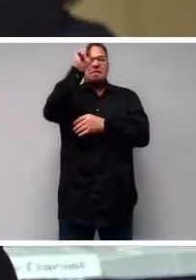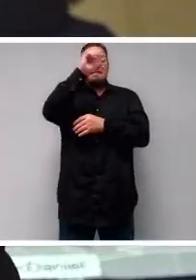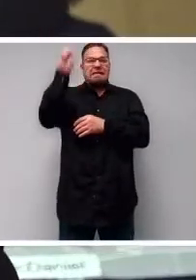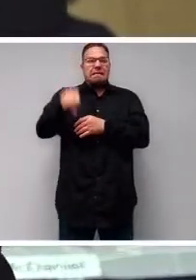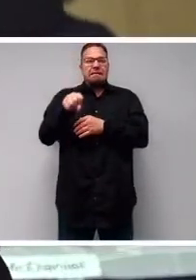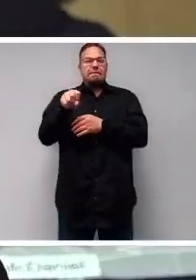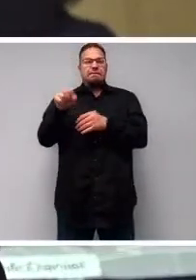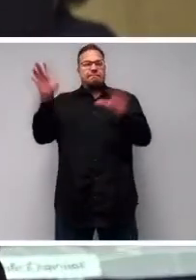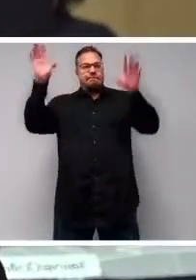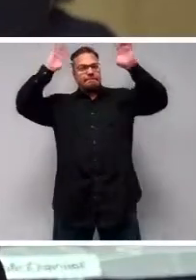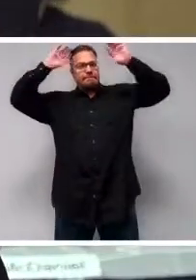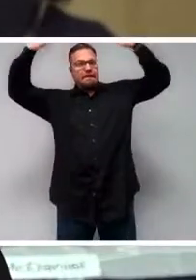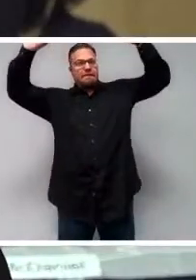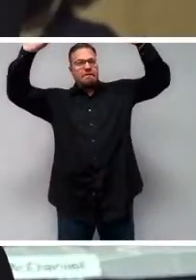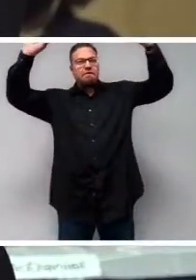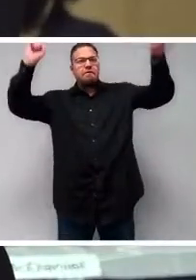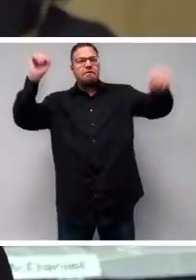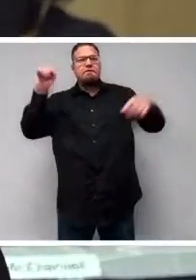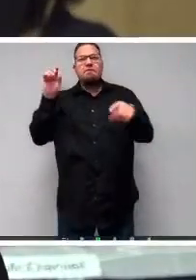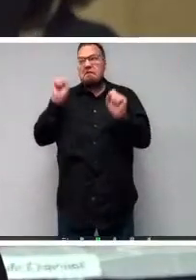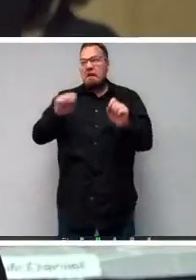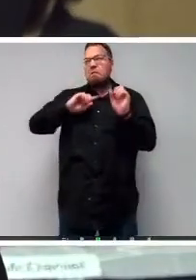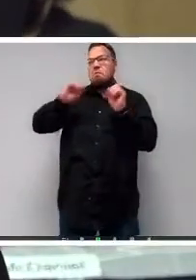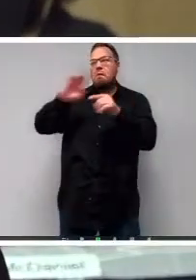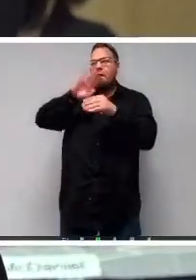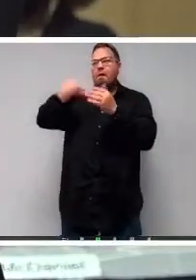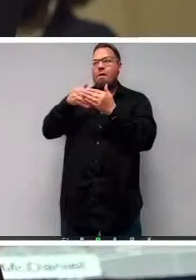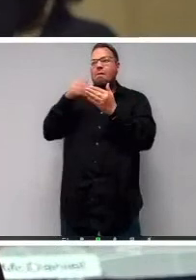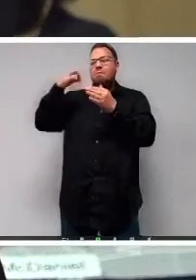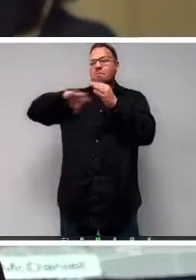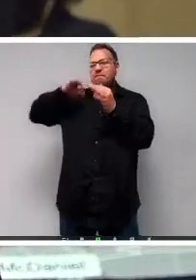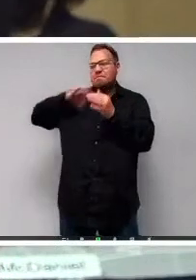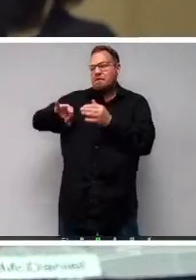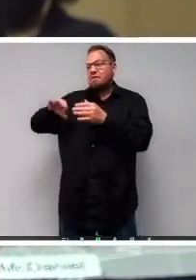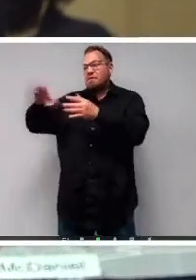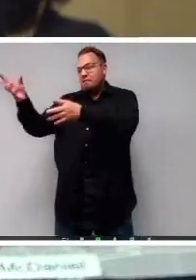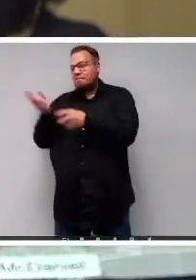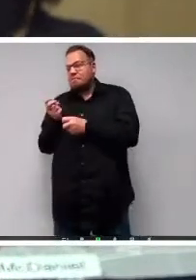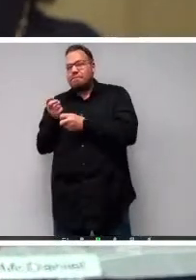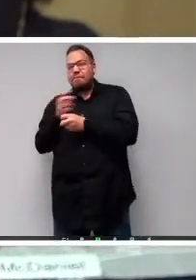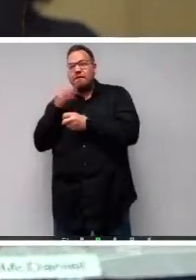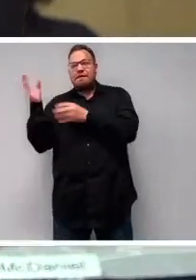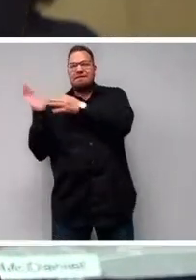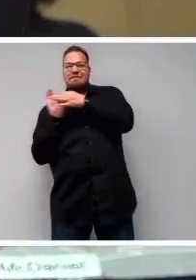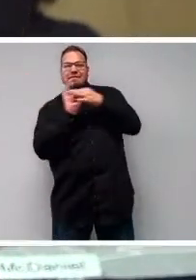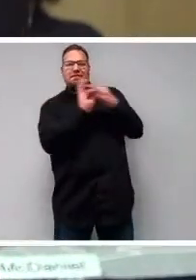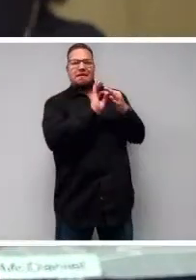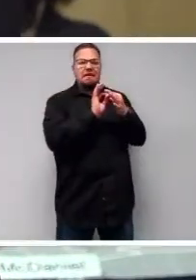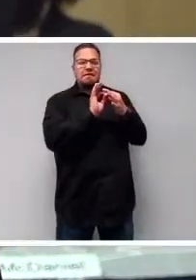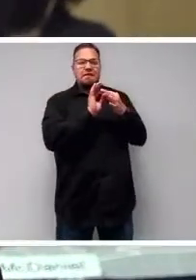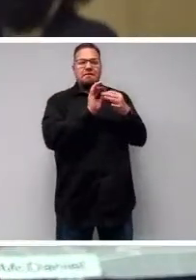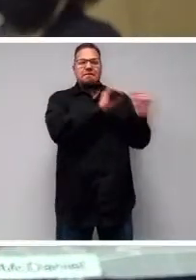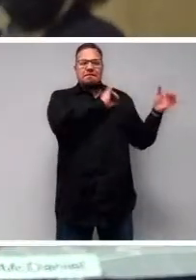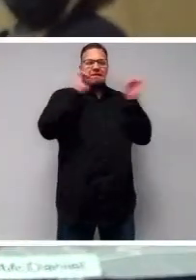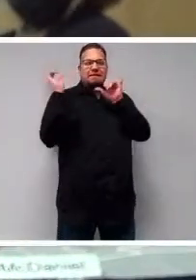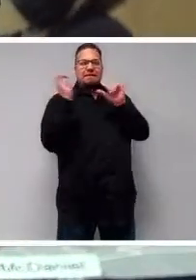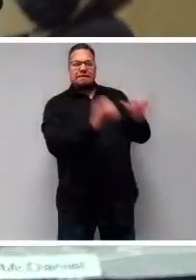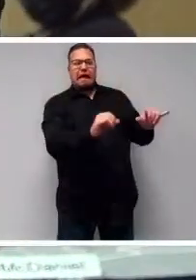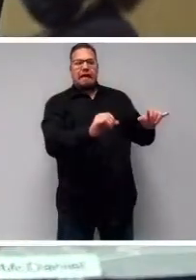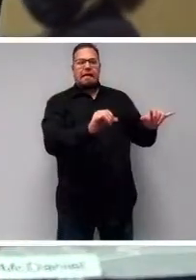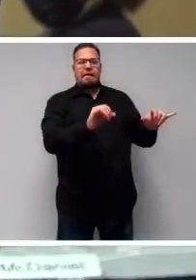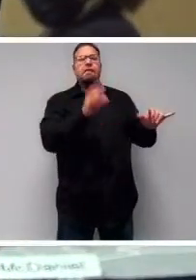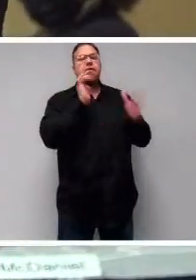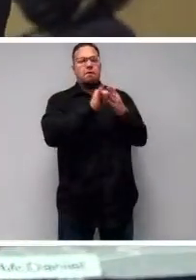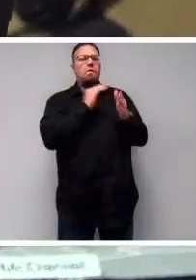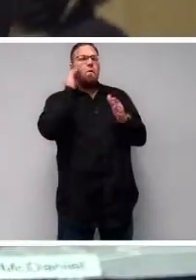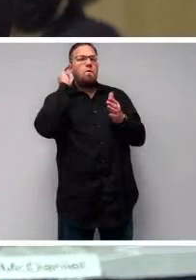Osvaldo, you can access all the benefits that CTEC has to offer and maintain your connection, maintain your identity to your resident school.